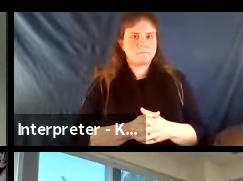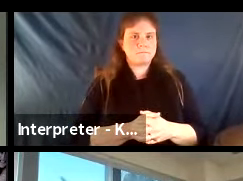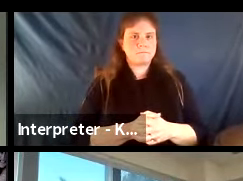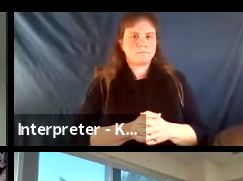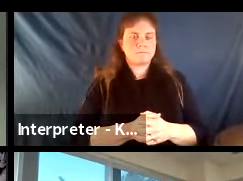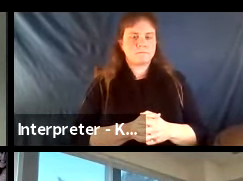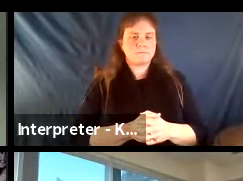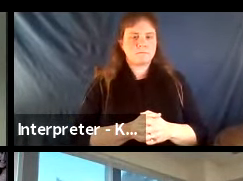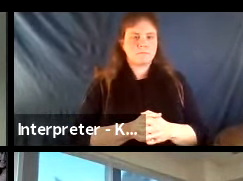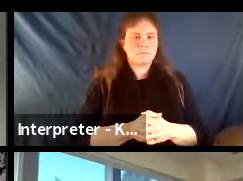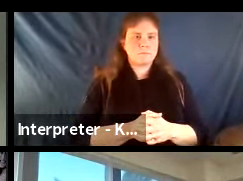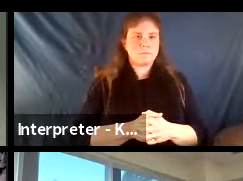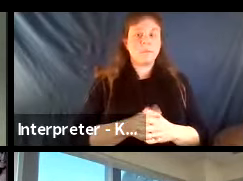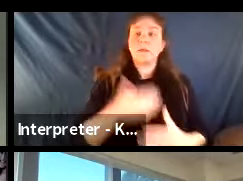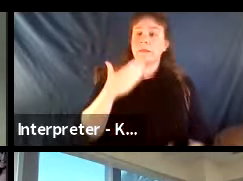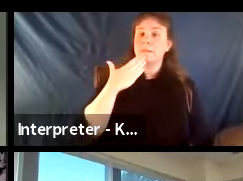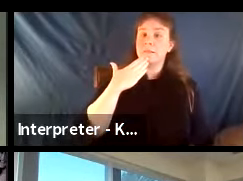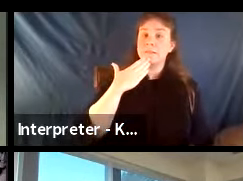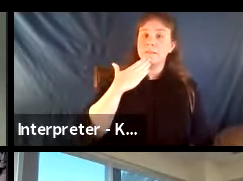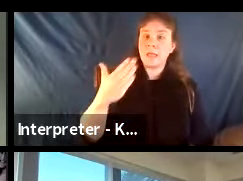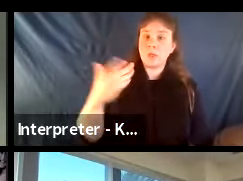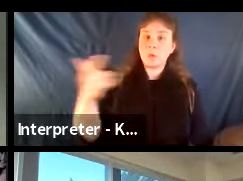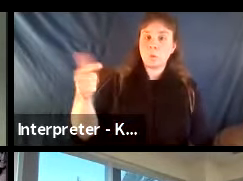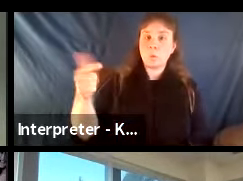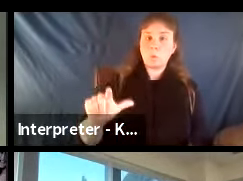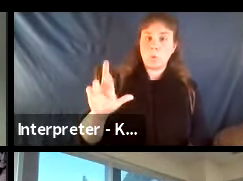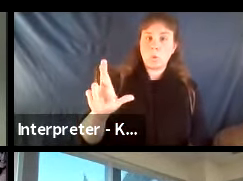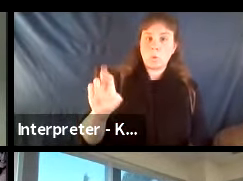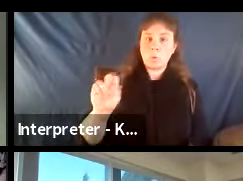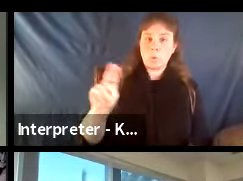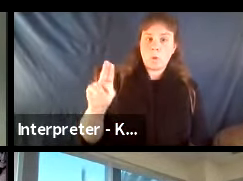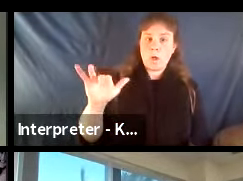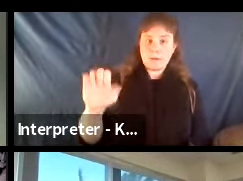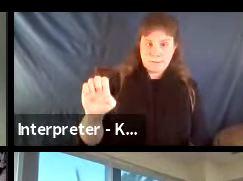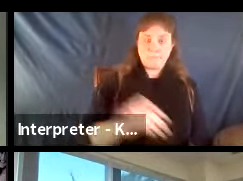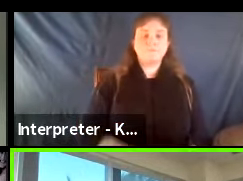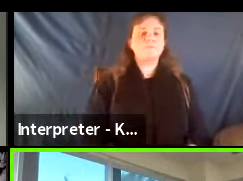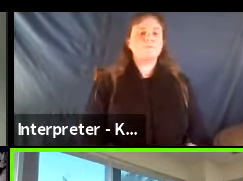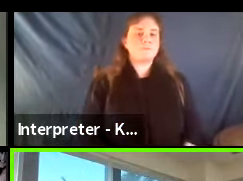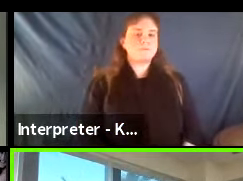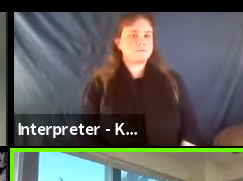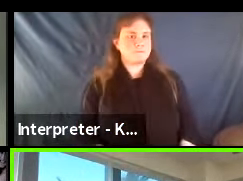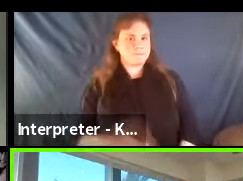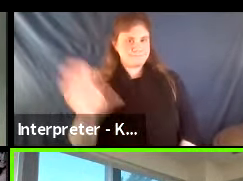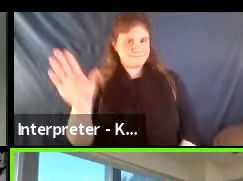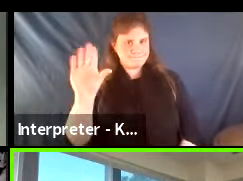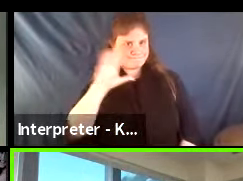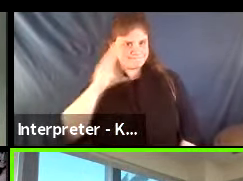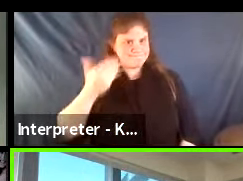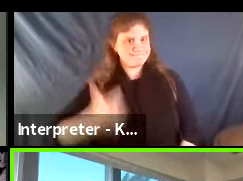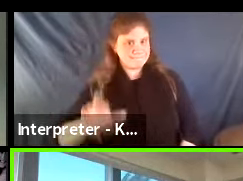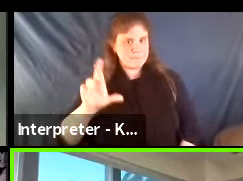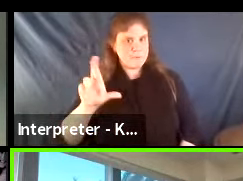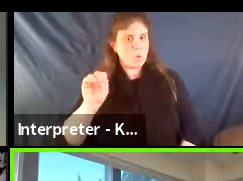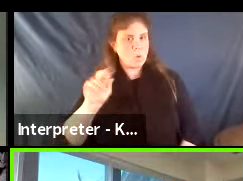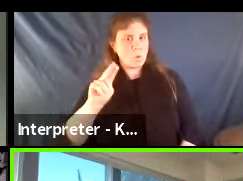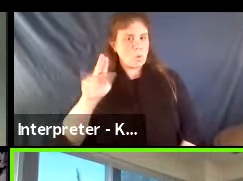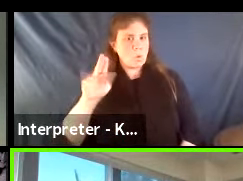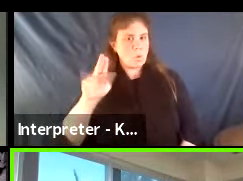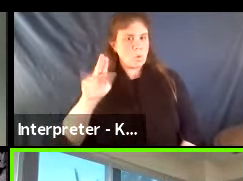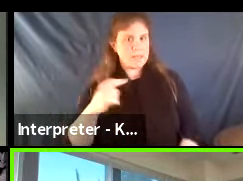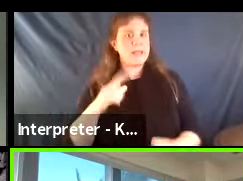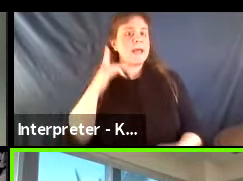Great, thank you. Let's move on to Ronnie and then Christina. Hi, thank you. Ronnie Kelly, County Behavioral Health